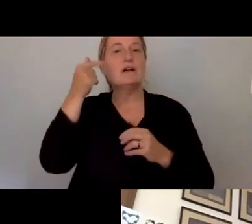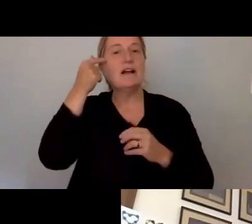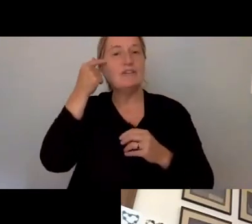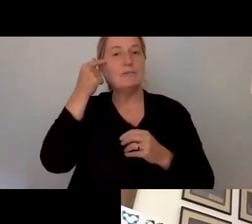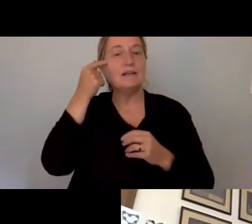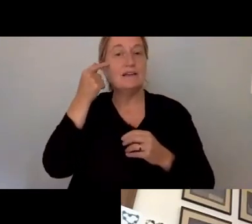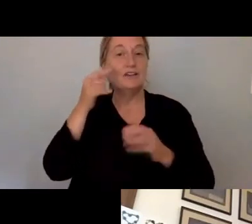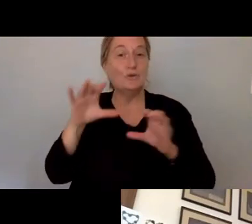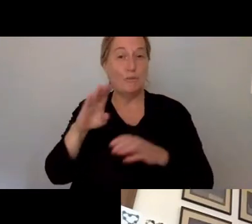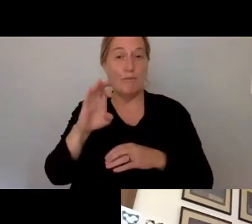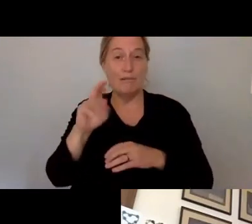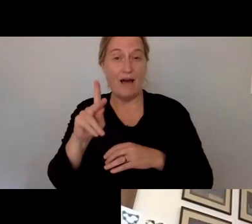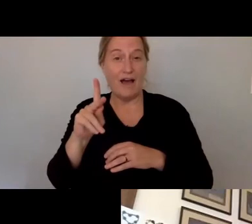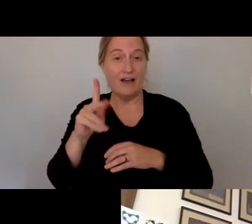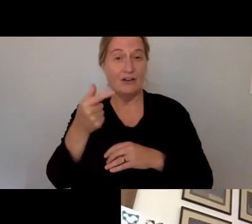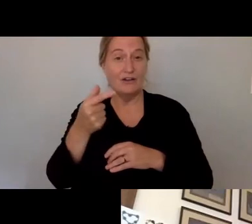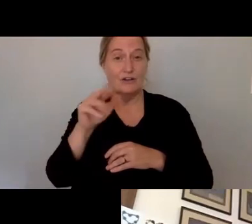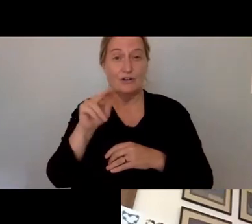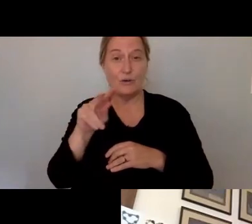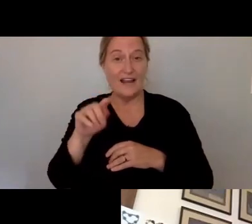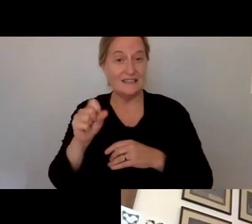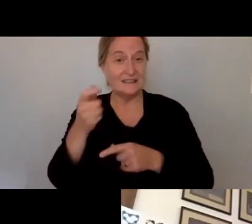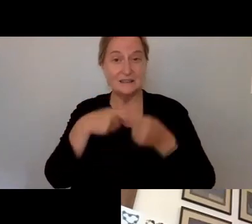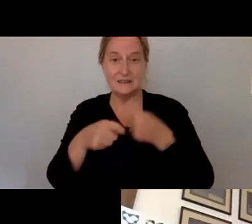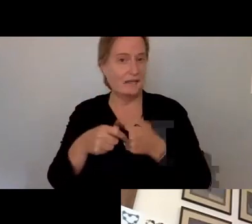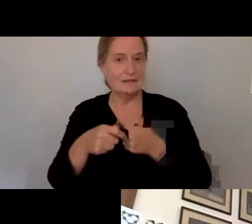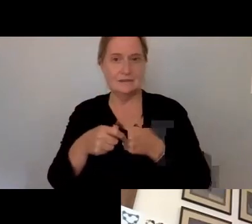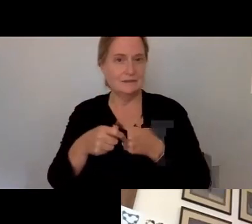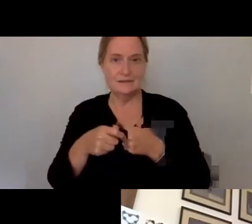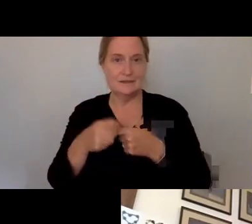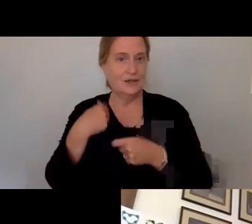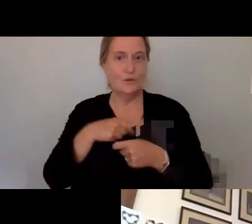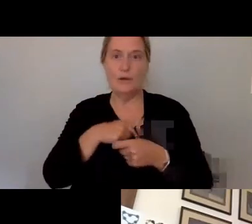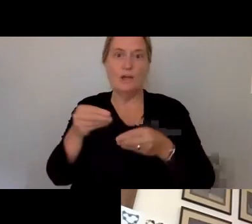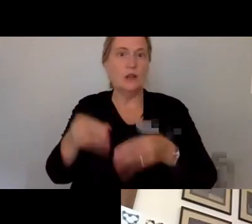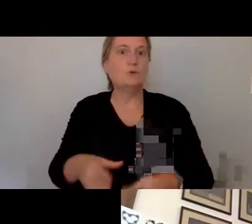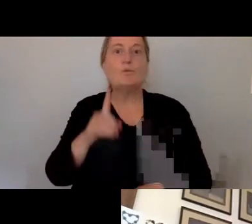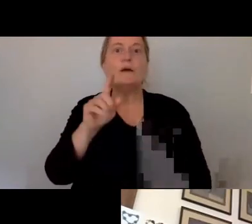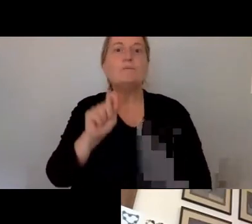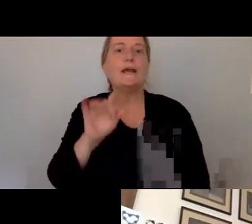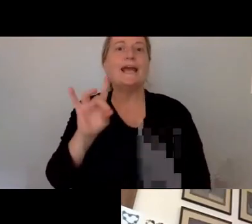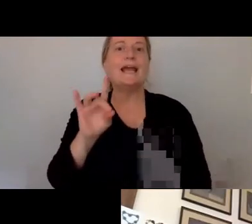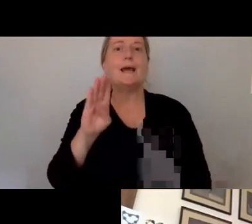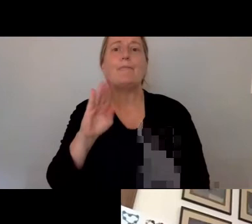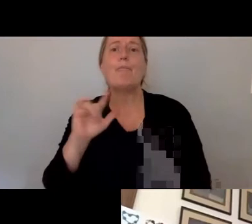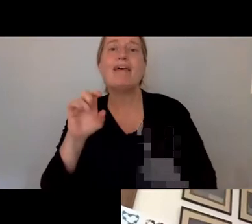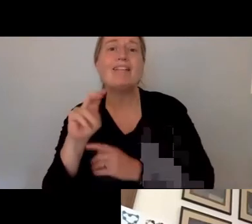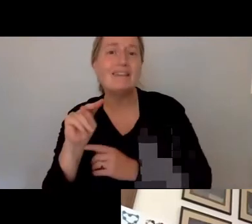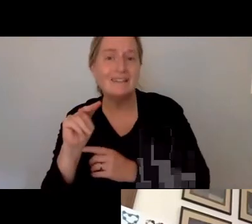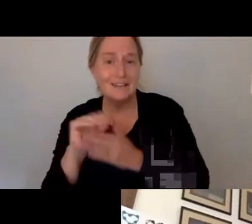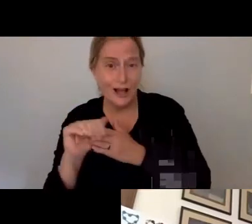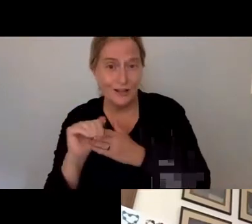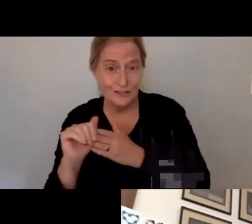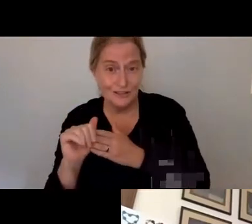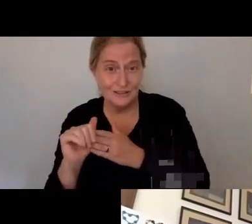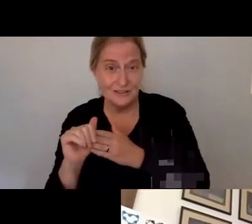billion. I just don't like that conversation, because that was a sidebar joke to somebody else on this panel. But the fact is, for every dollar you throw